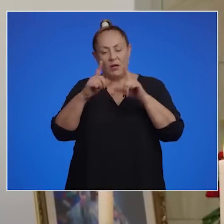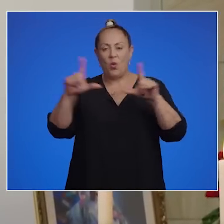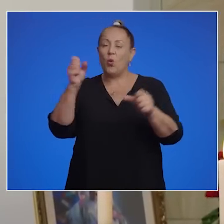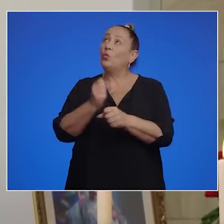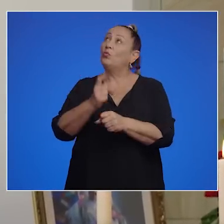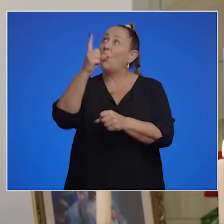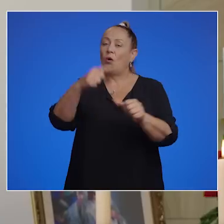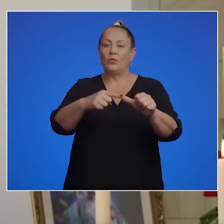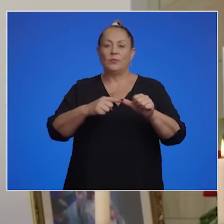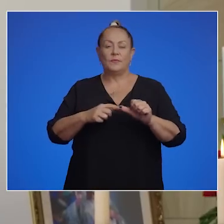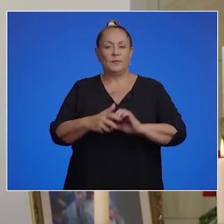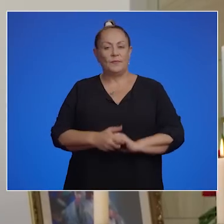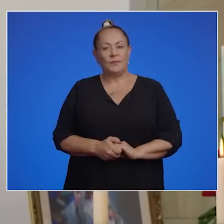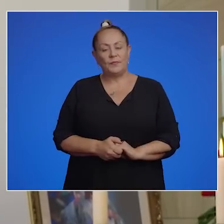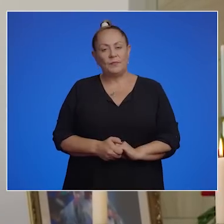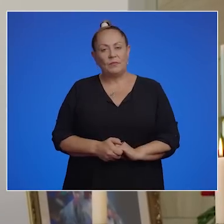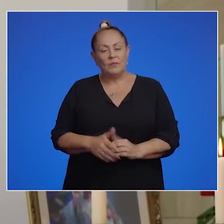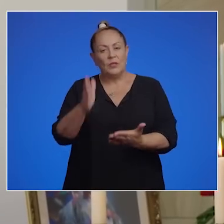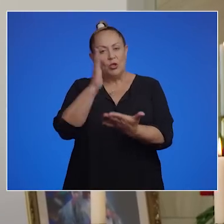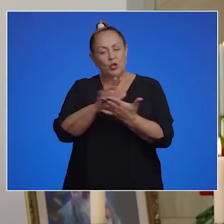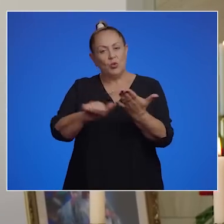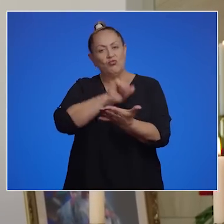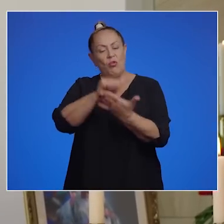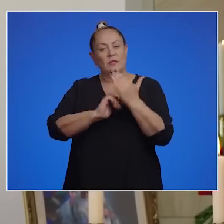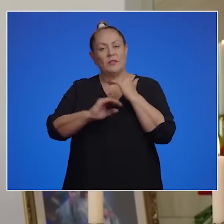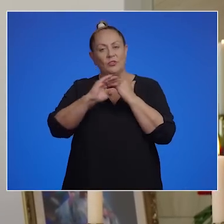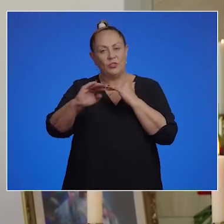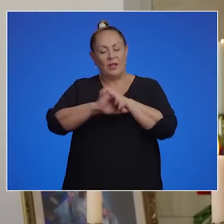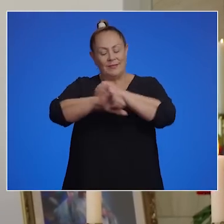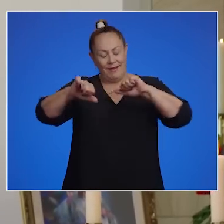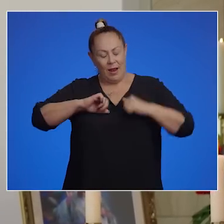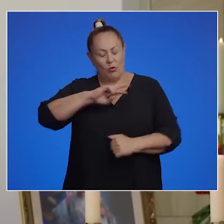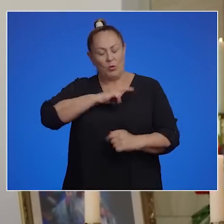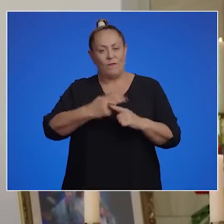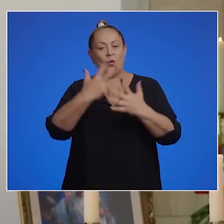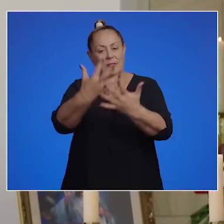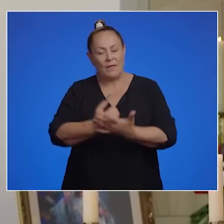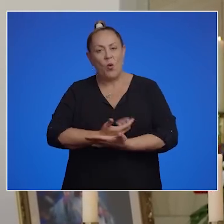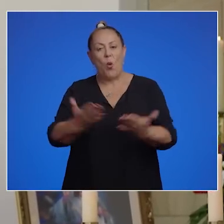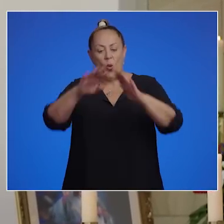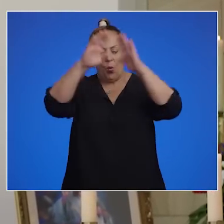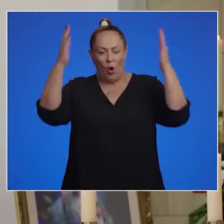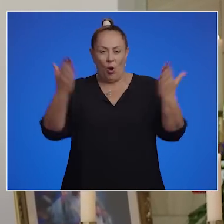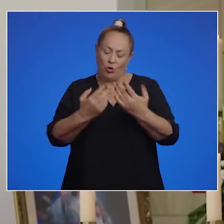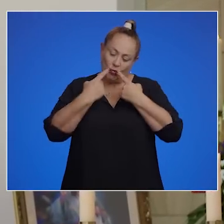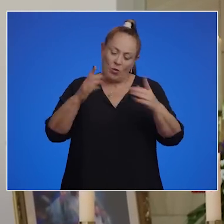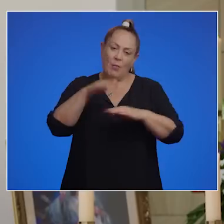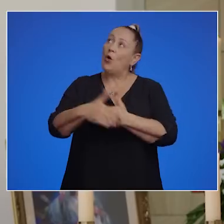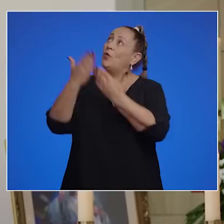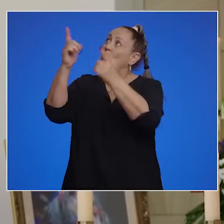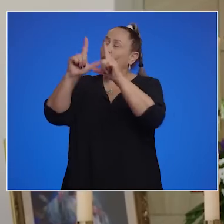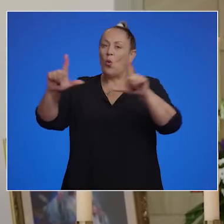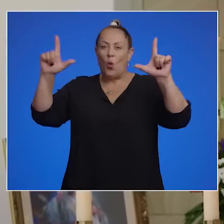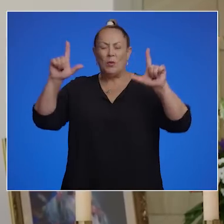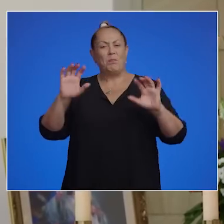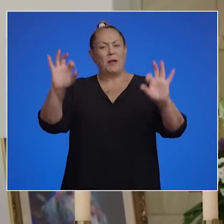give thanks to the Lord our God. It is right and just. It is truly right and just, our duty and our salvation at all times, to acclaim you, O Lord,